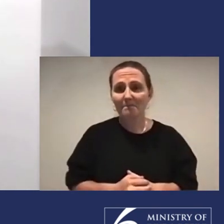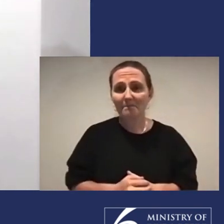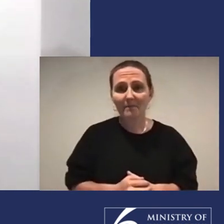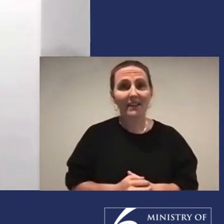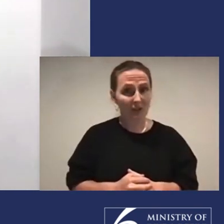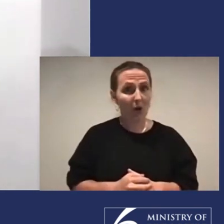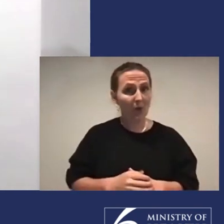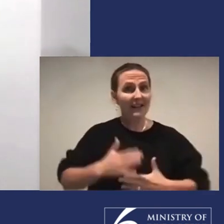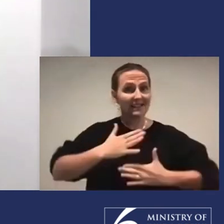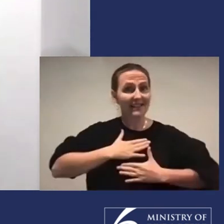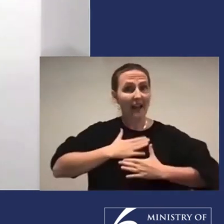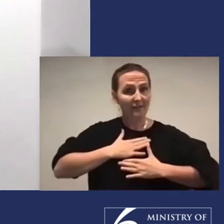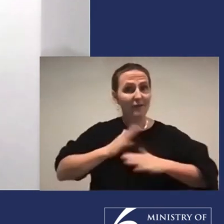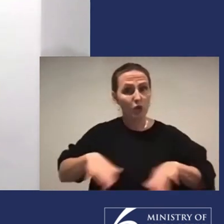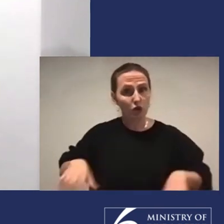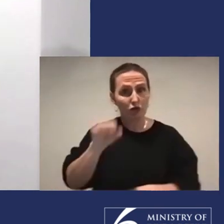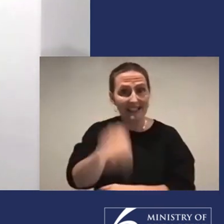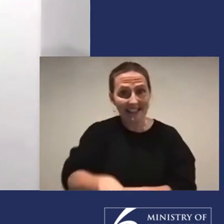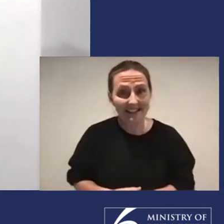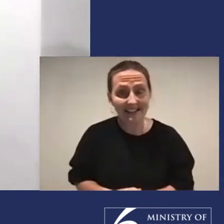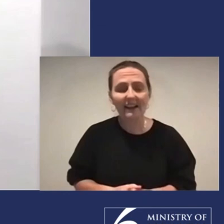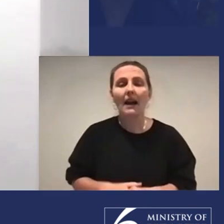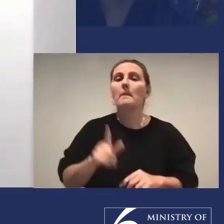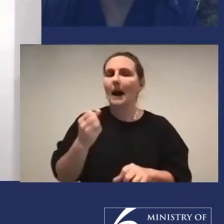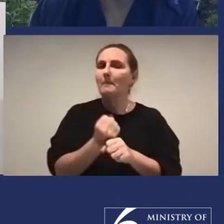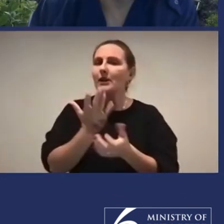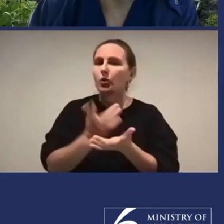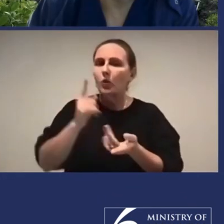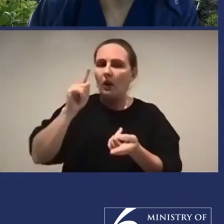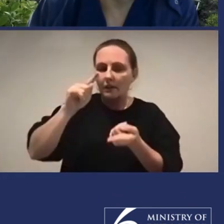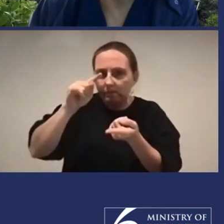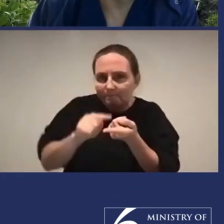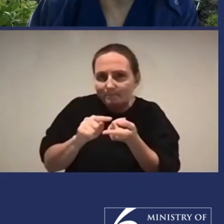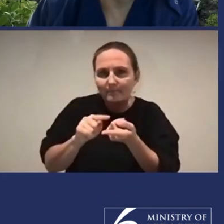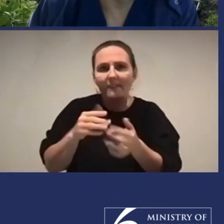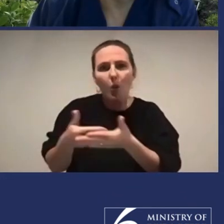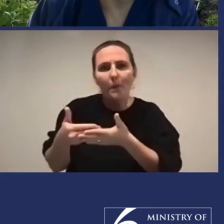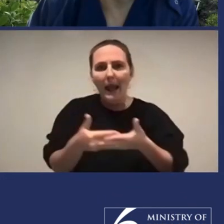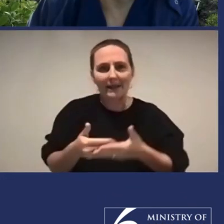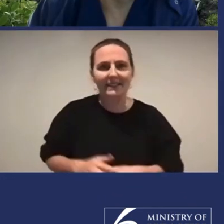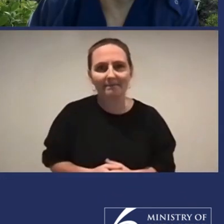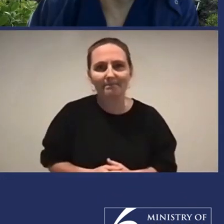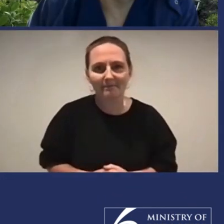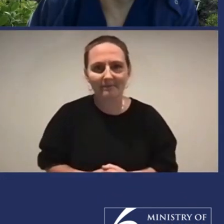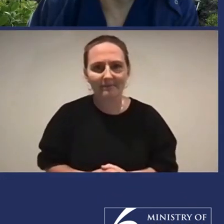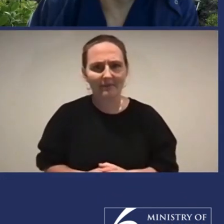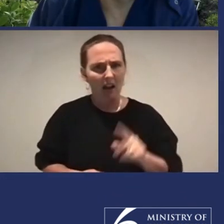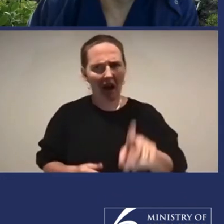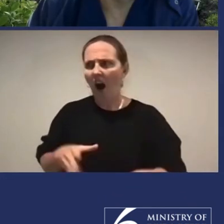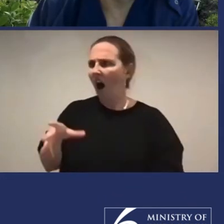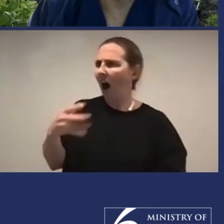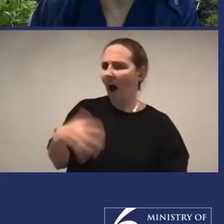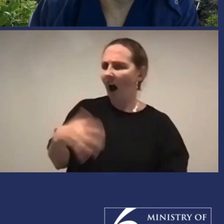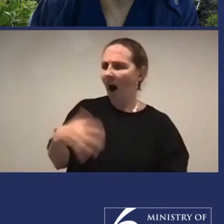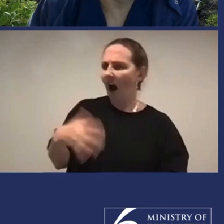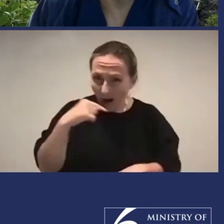sure that we get the right amount for our little babies. Wow, that's so good to know. And also, is anything 100% effective?